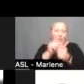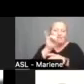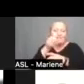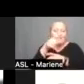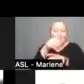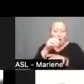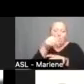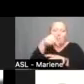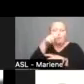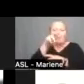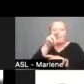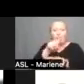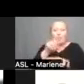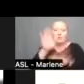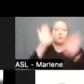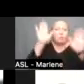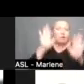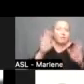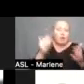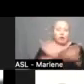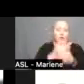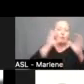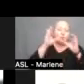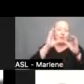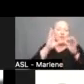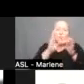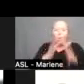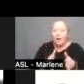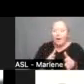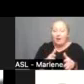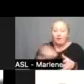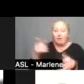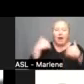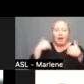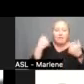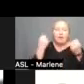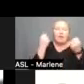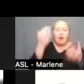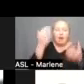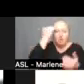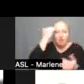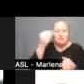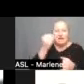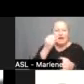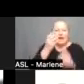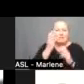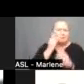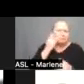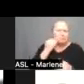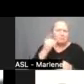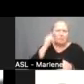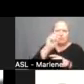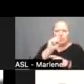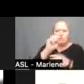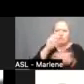our wonderful new communications coordinator um he's got a lot of knowledge and expertise around social media so we did